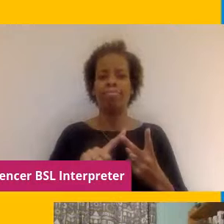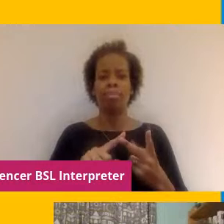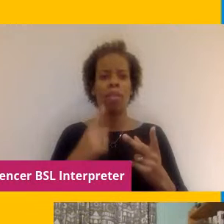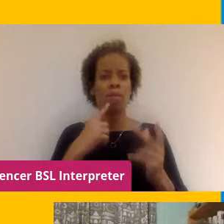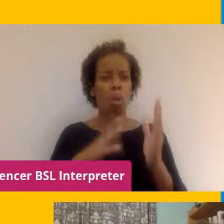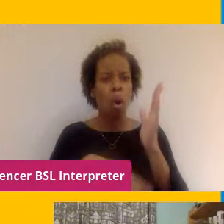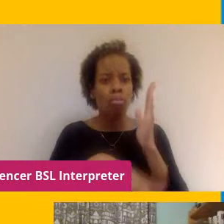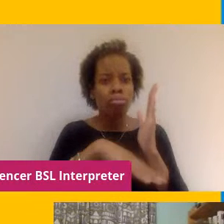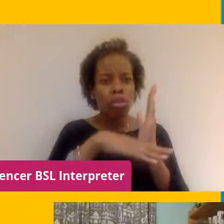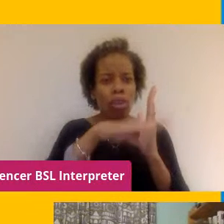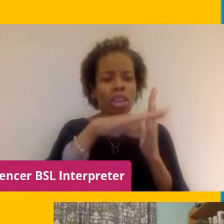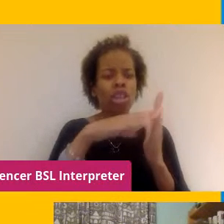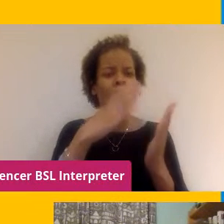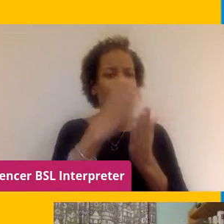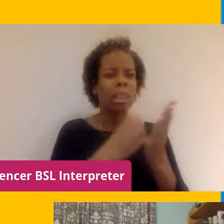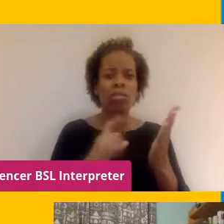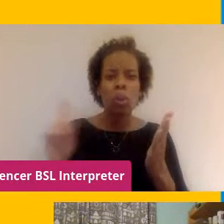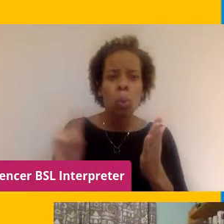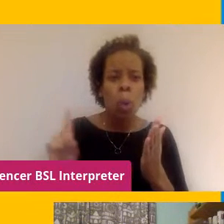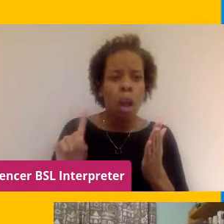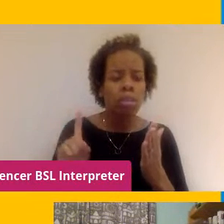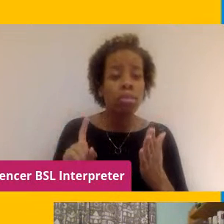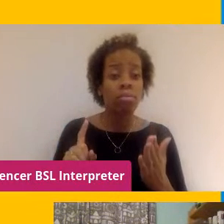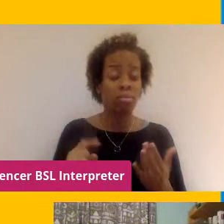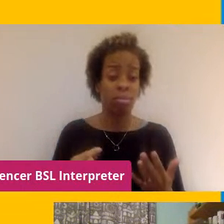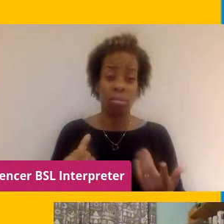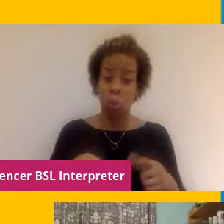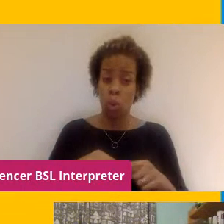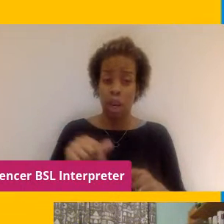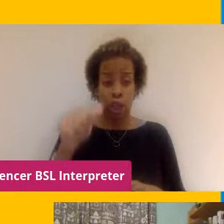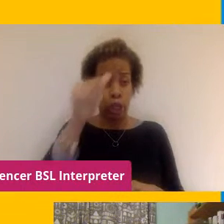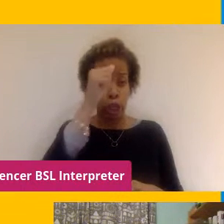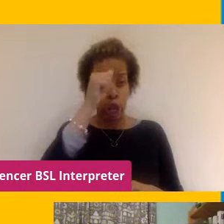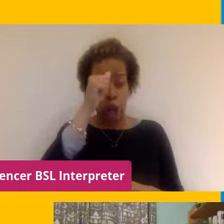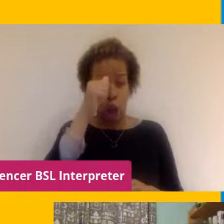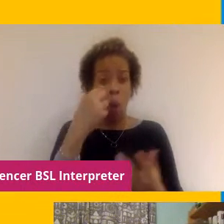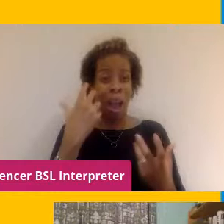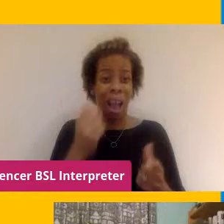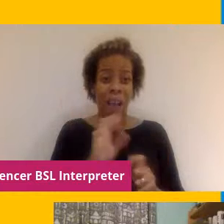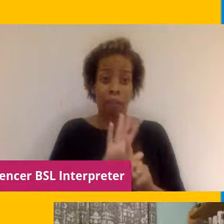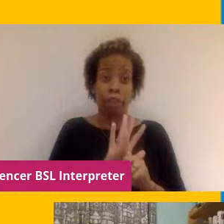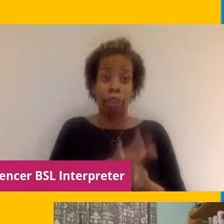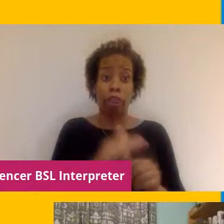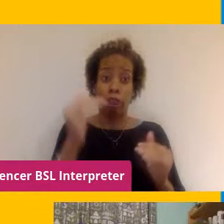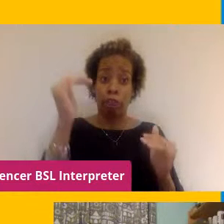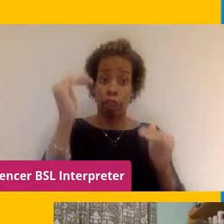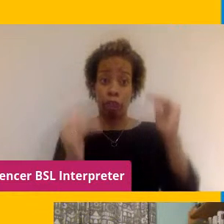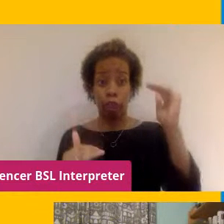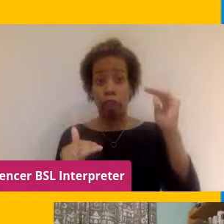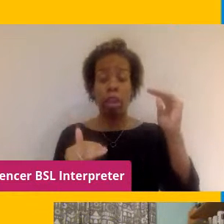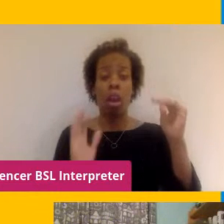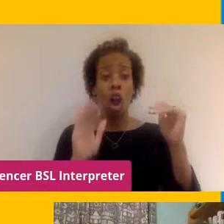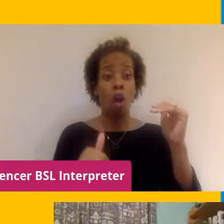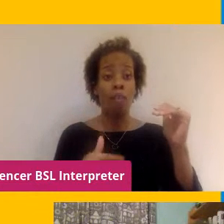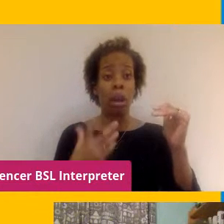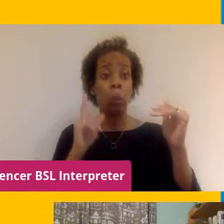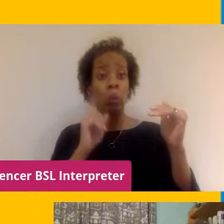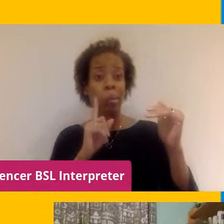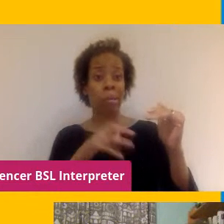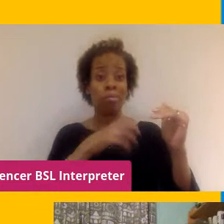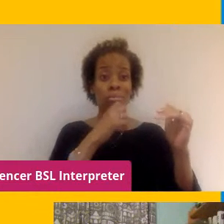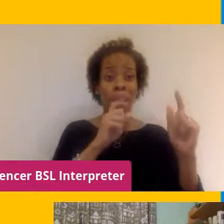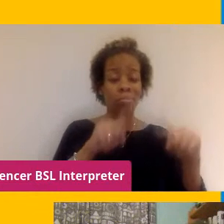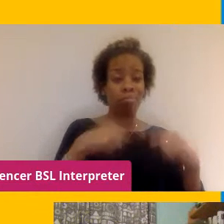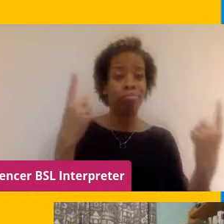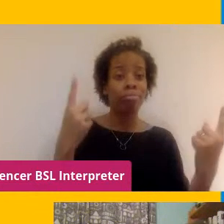already very aware that there's hugely gendered impacts of what's happened over this year. You know, for a lot of reasons, women are